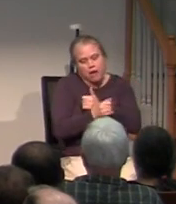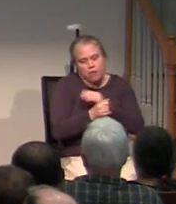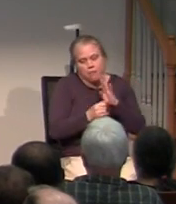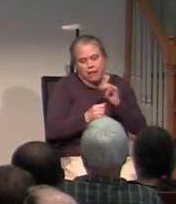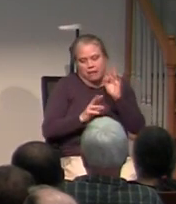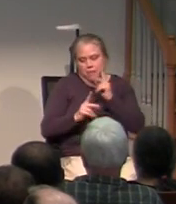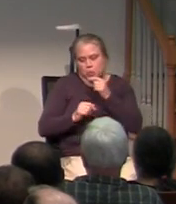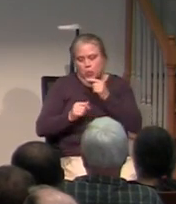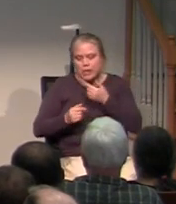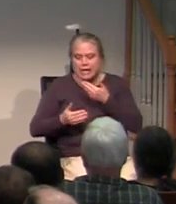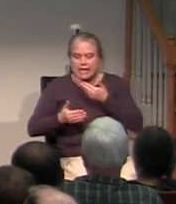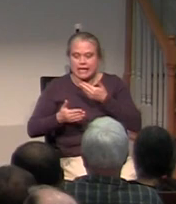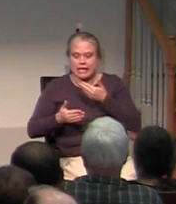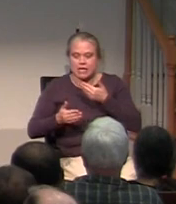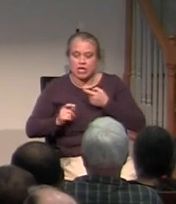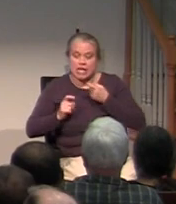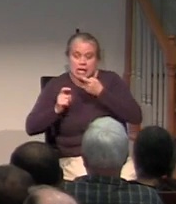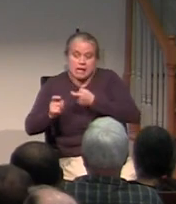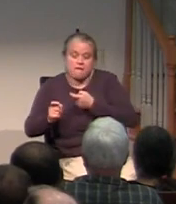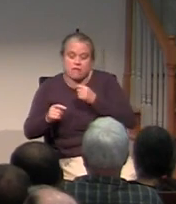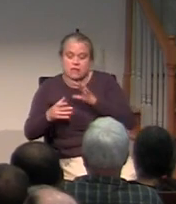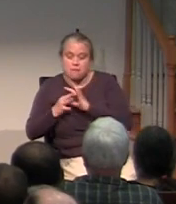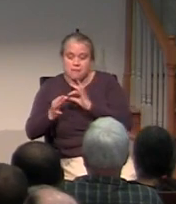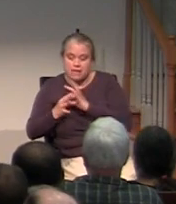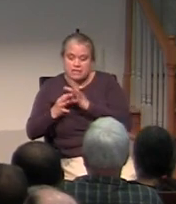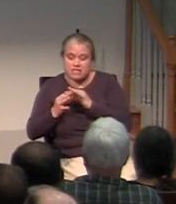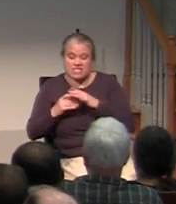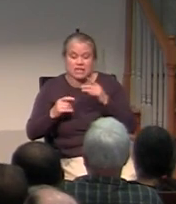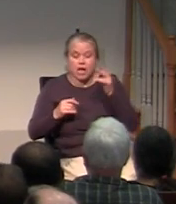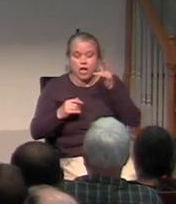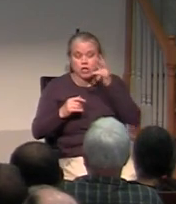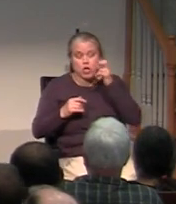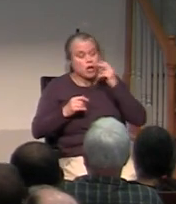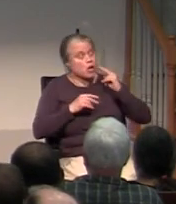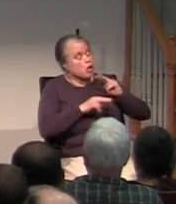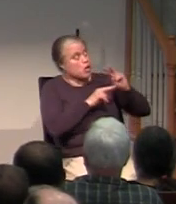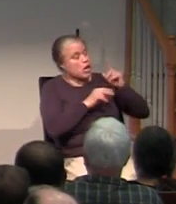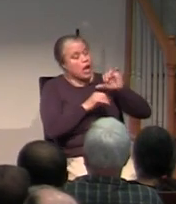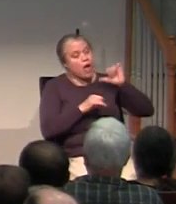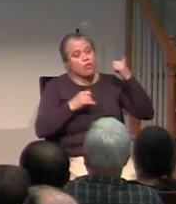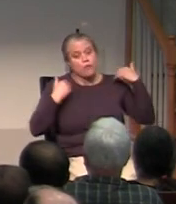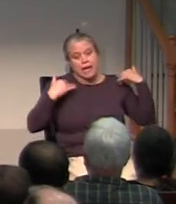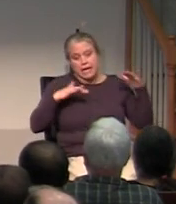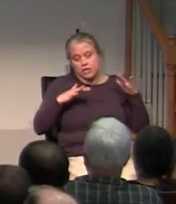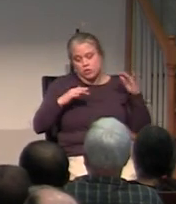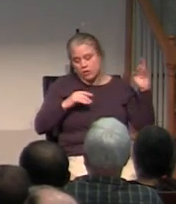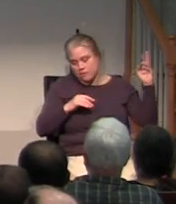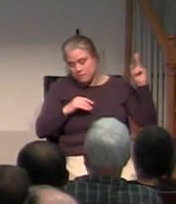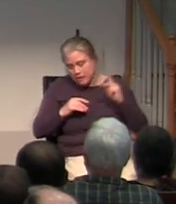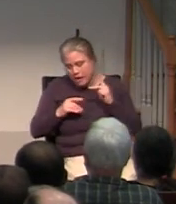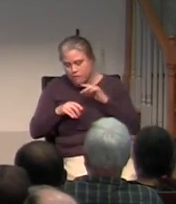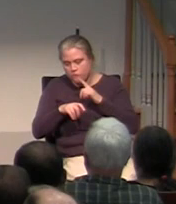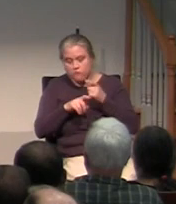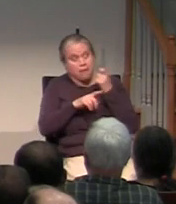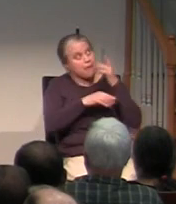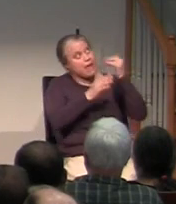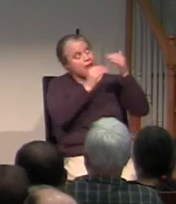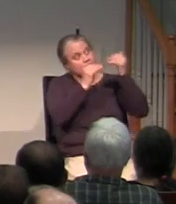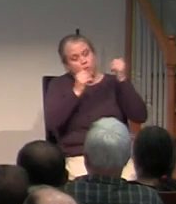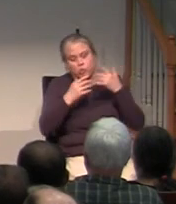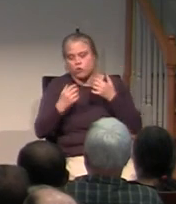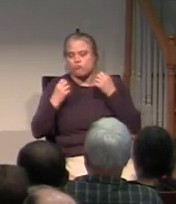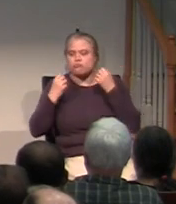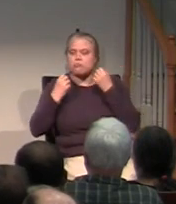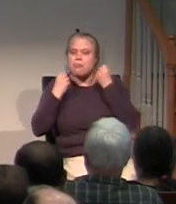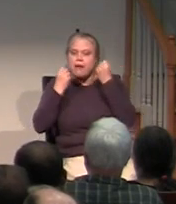against the beast and his image. I saw another angel come down from heaven having great power. She quotes that text. And then she says,